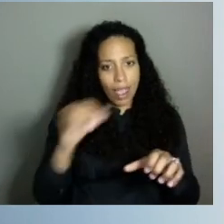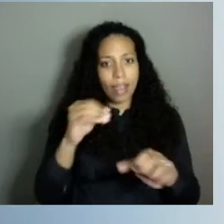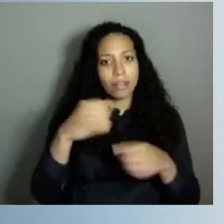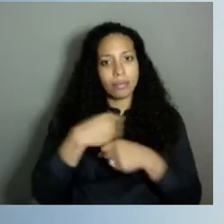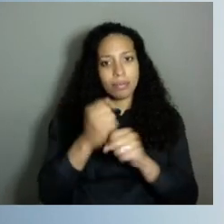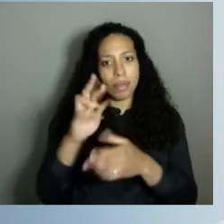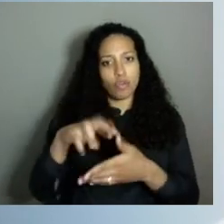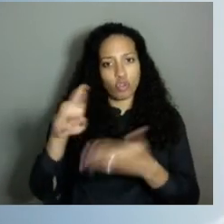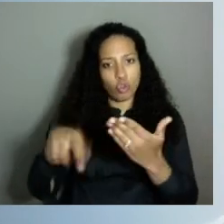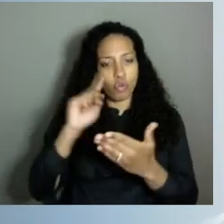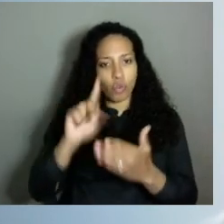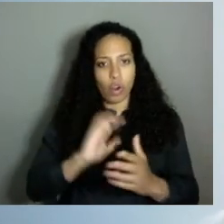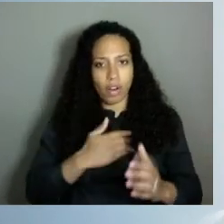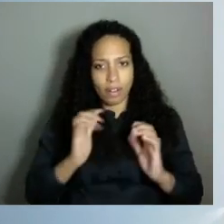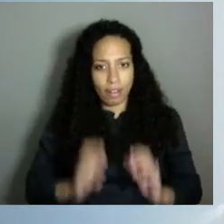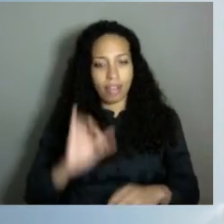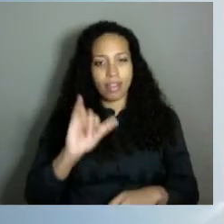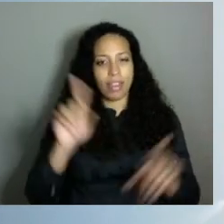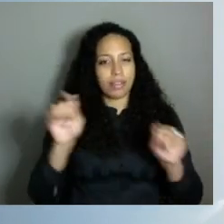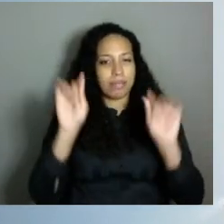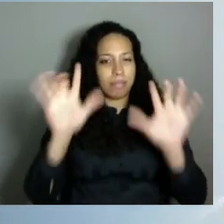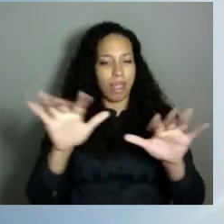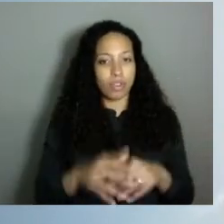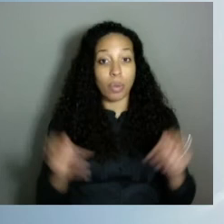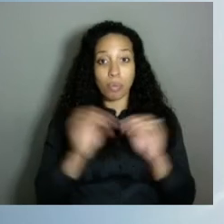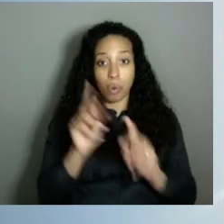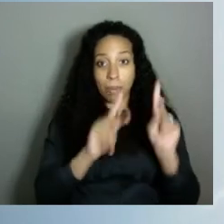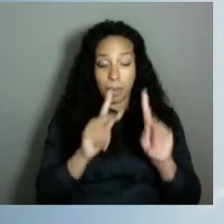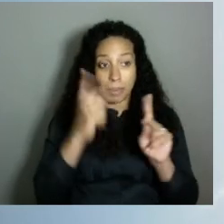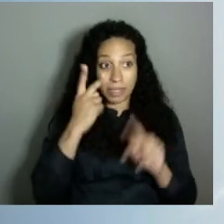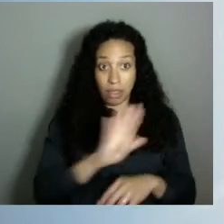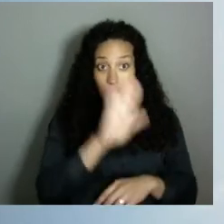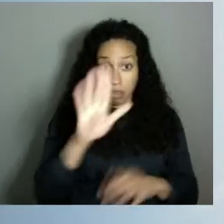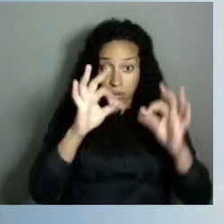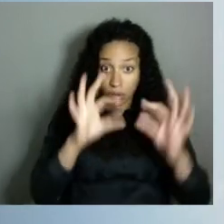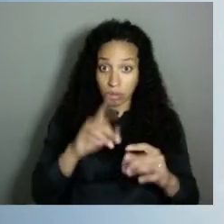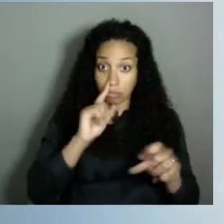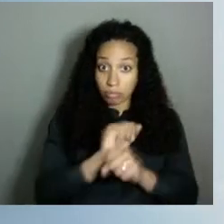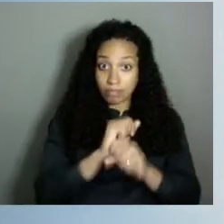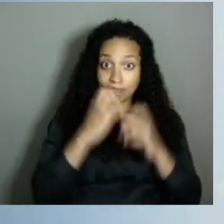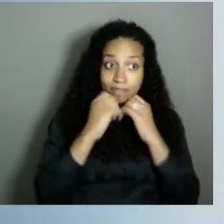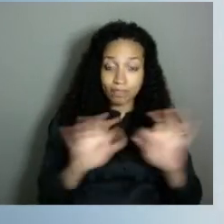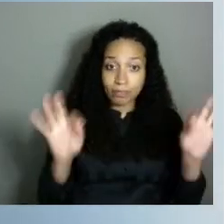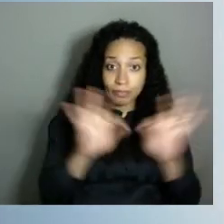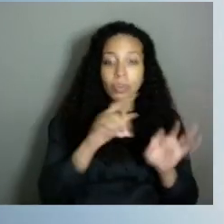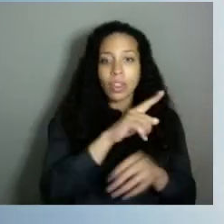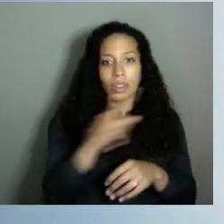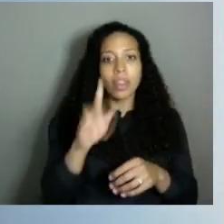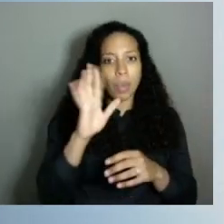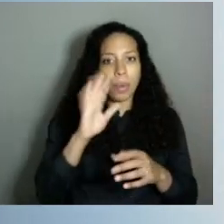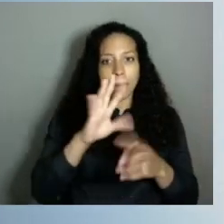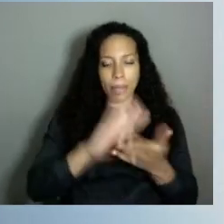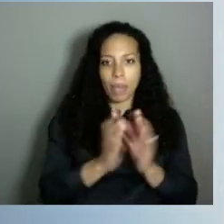that is the magic. As the more that an individual sees that input matters, the more actively they will become in the subsequent cycles.